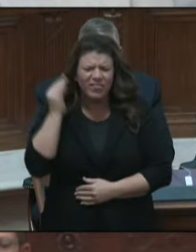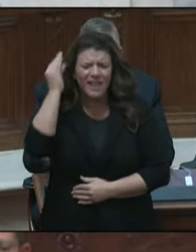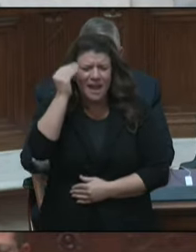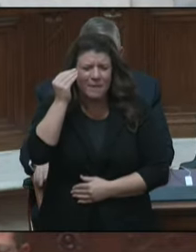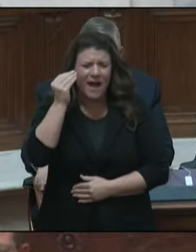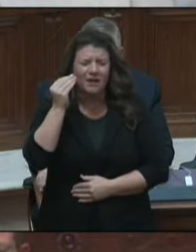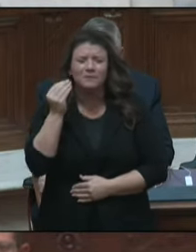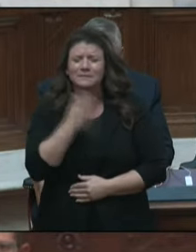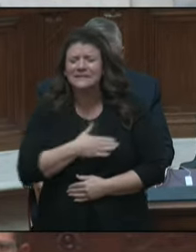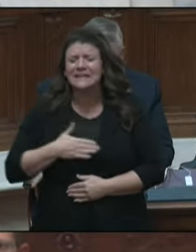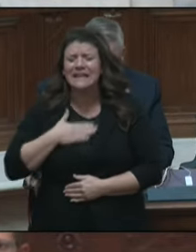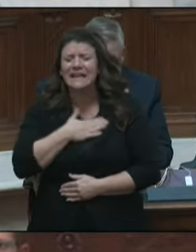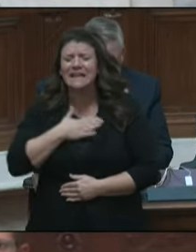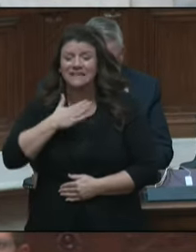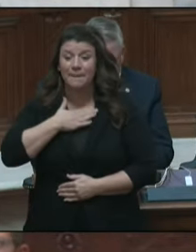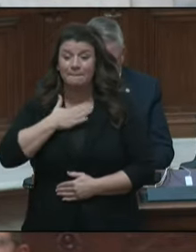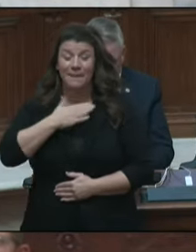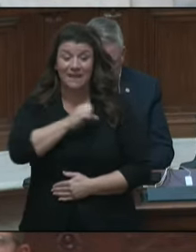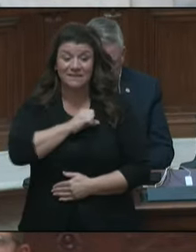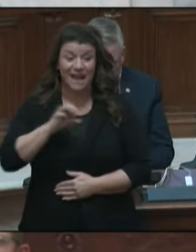say, please,